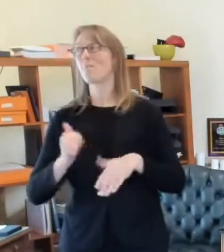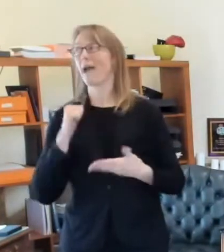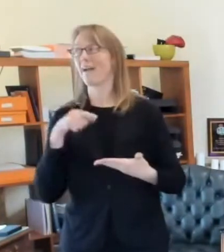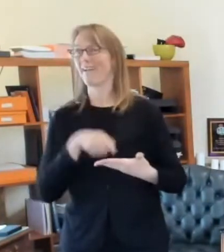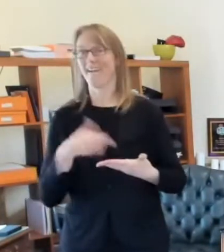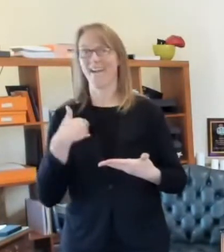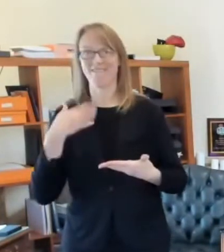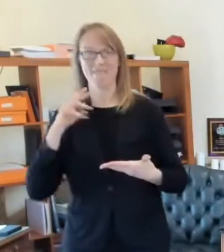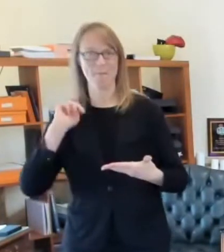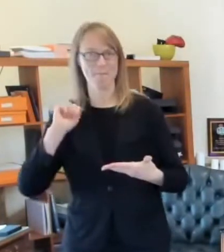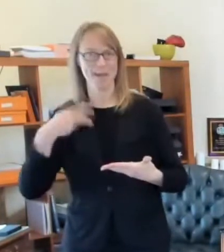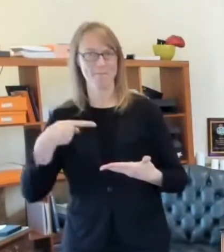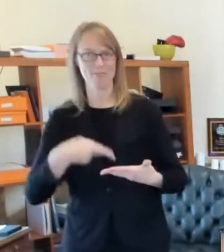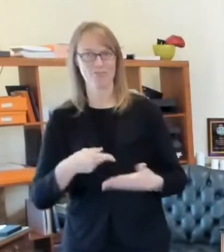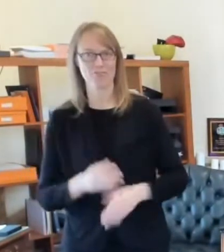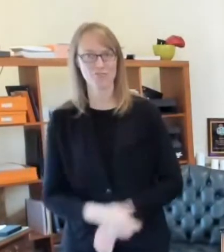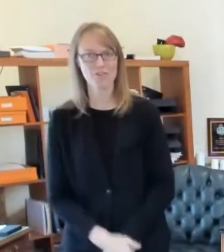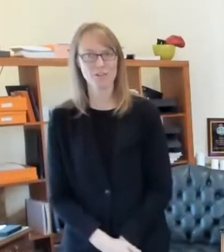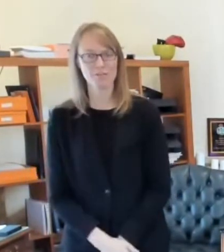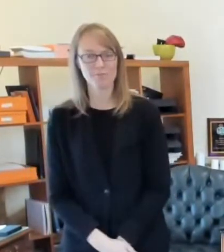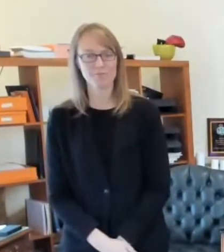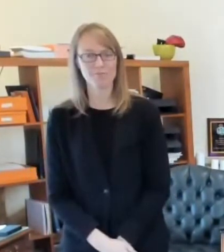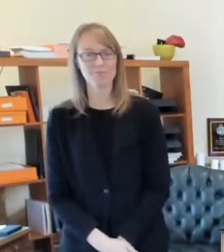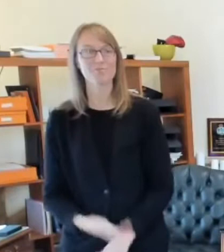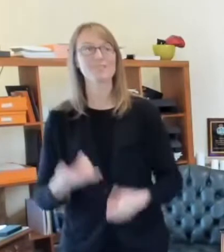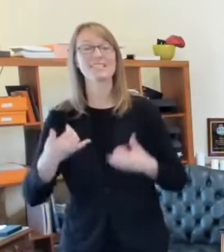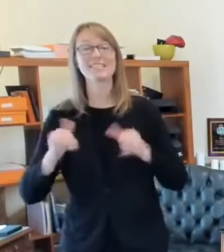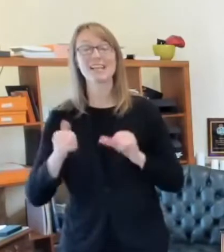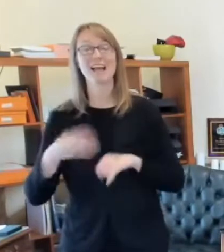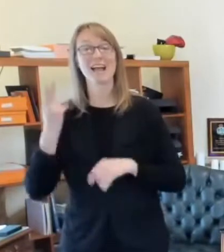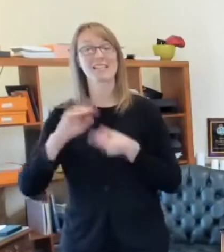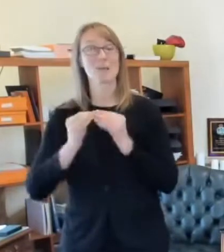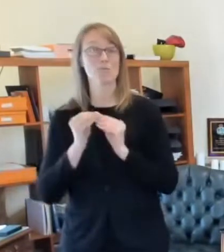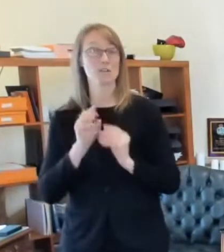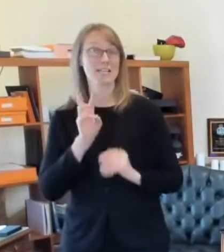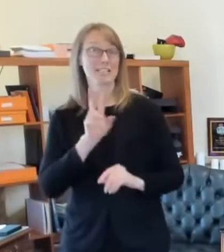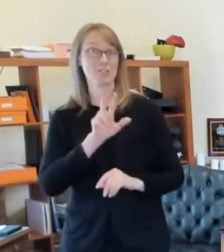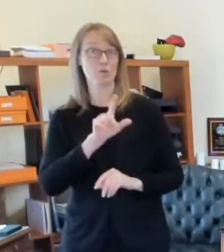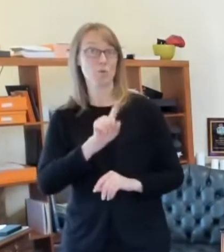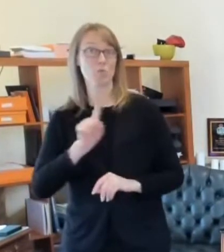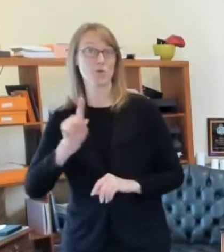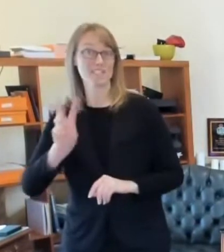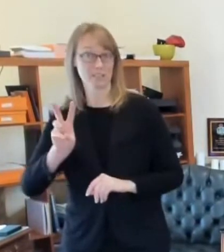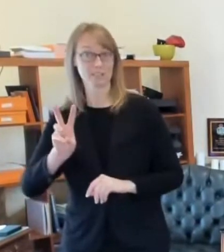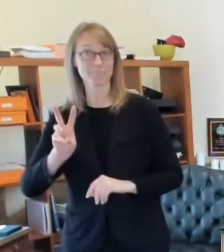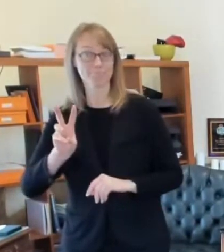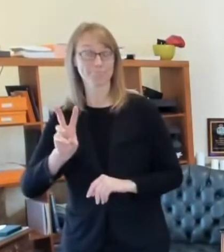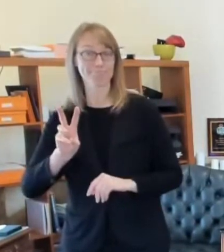back. So still the highest numbers in 63116,